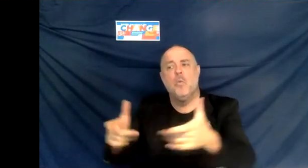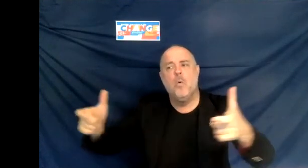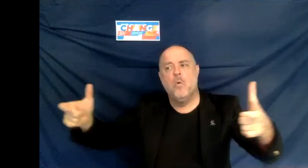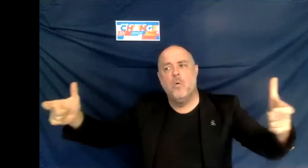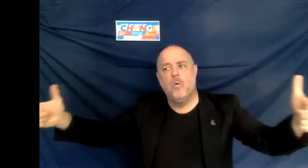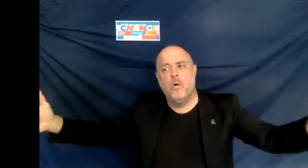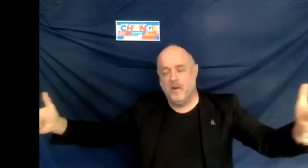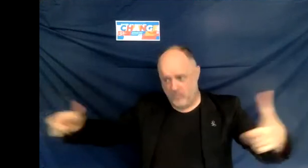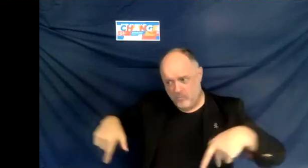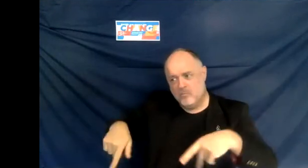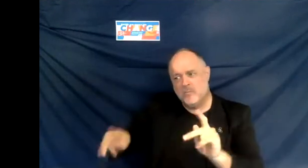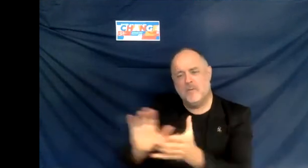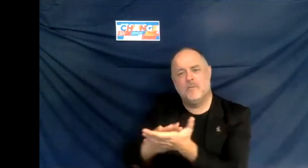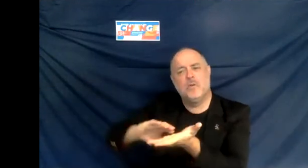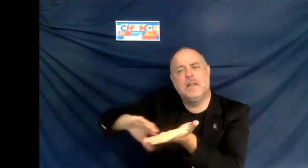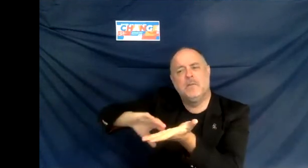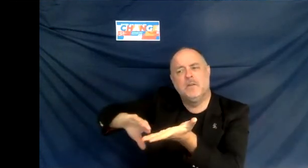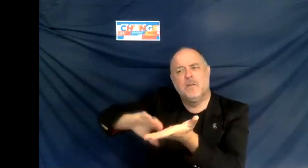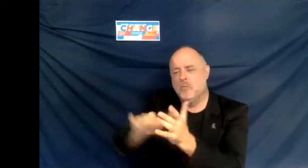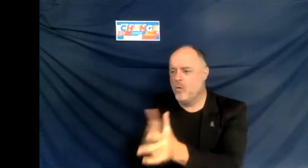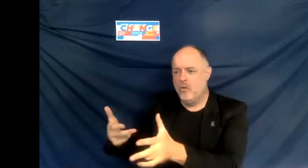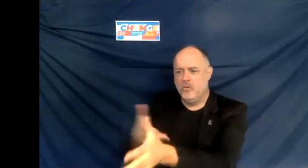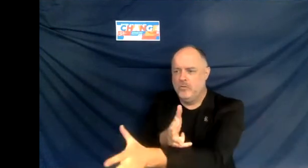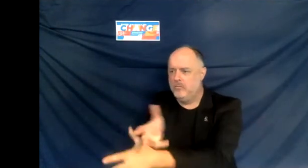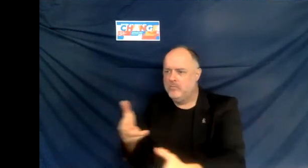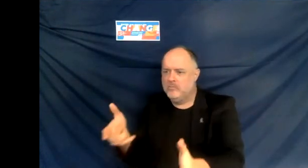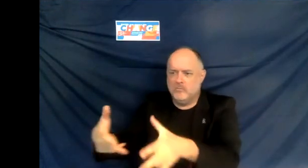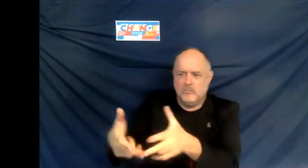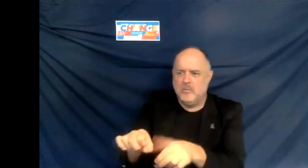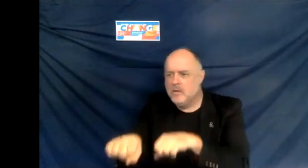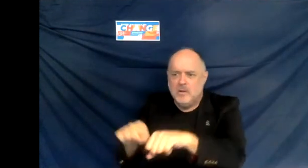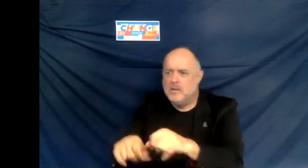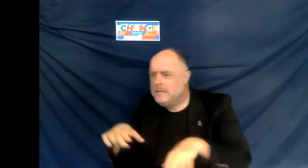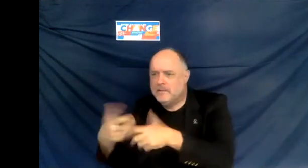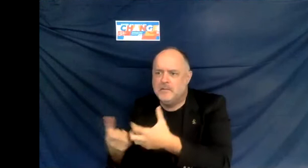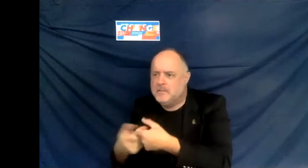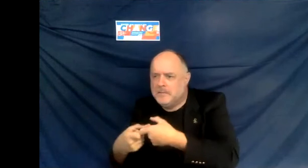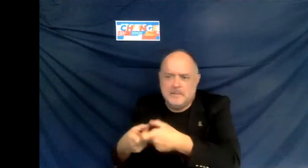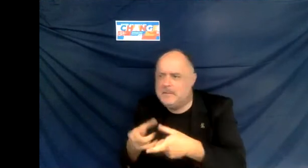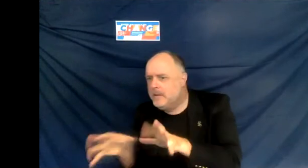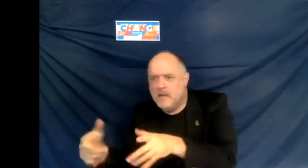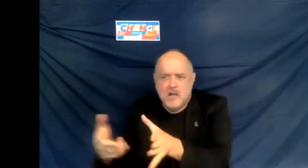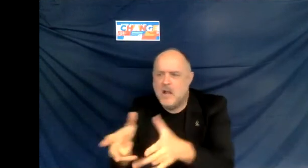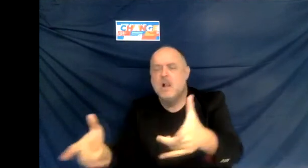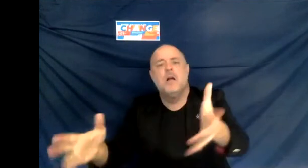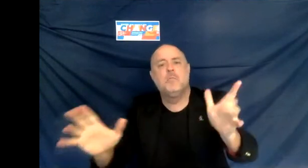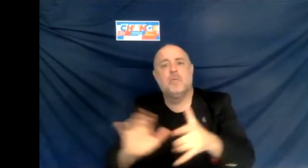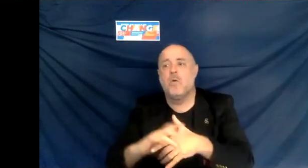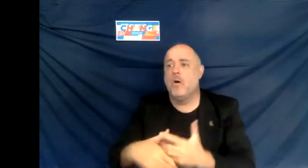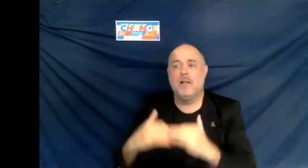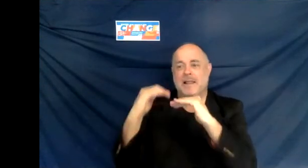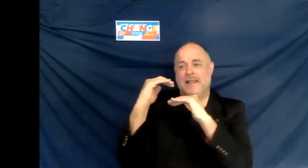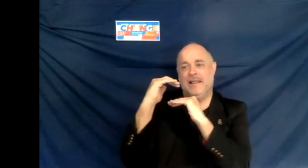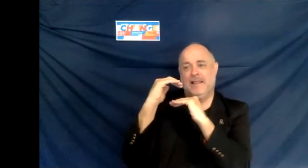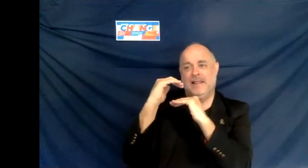for forgiveness, people to navigate around each other. But these mopeds, it might not seem it in the video, but they're all speed limited, so they can